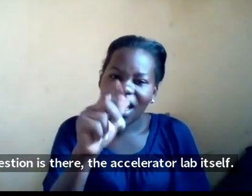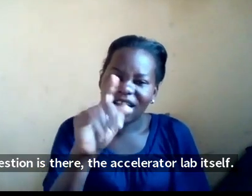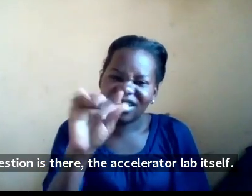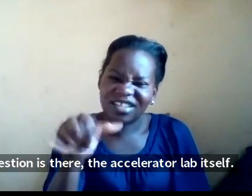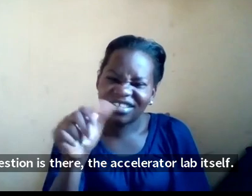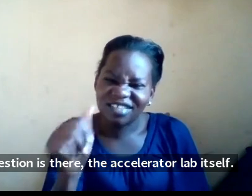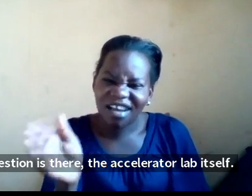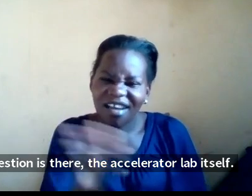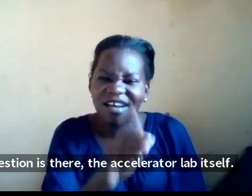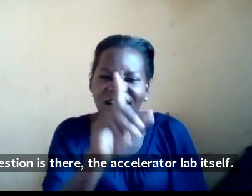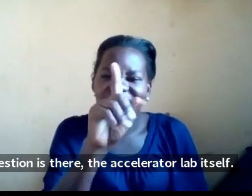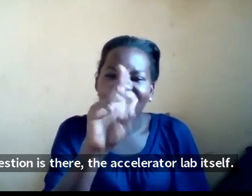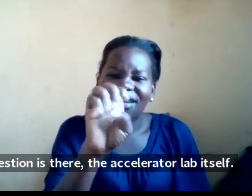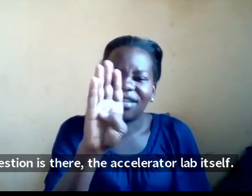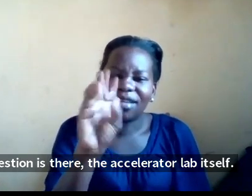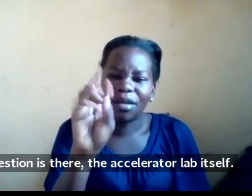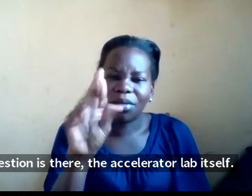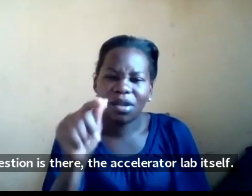has since left.